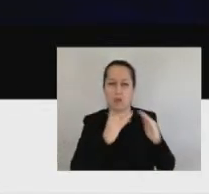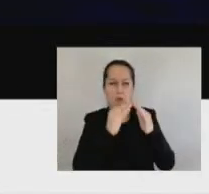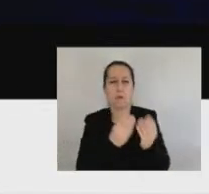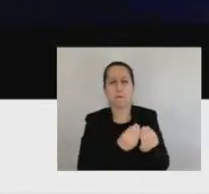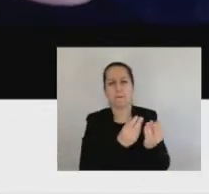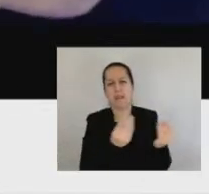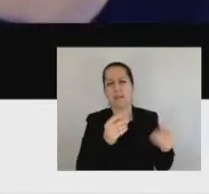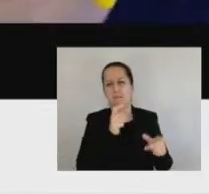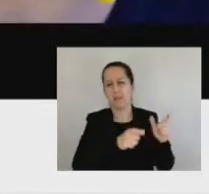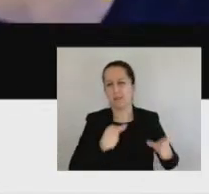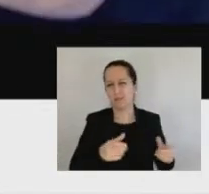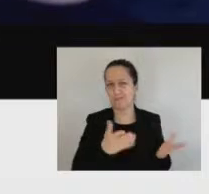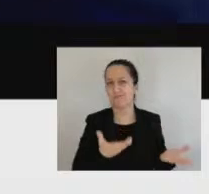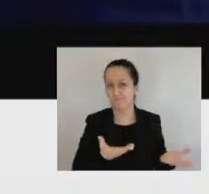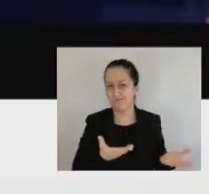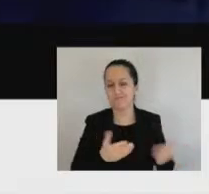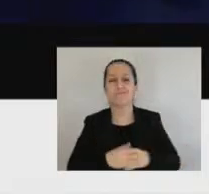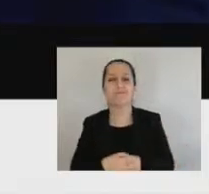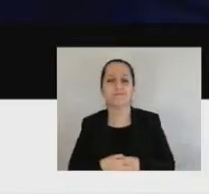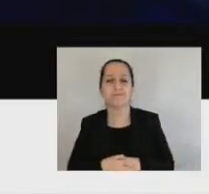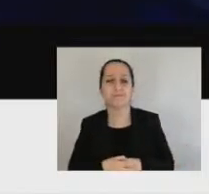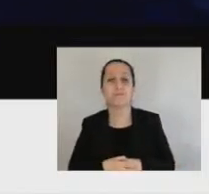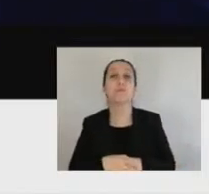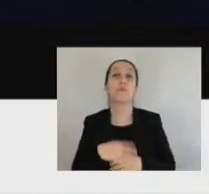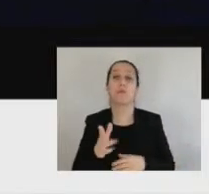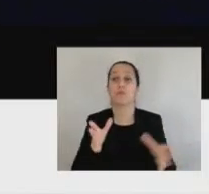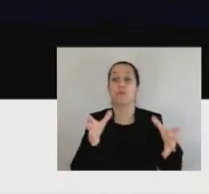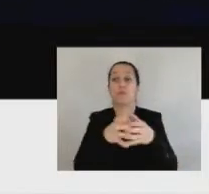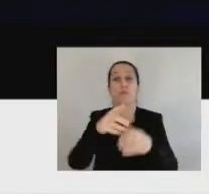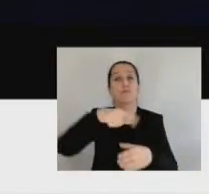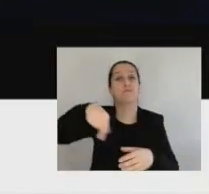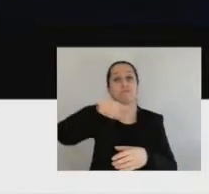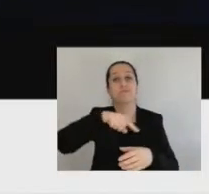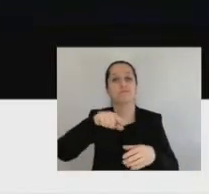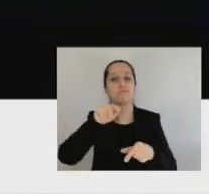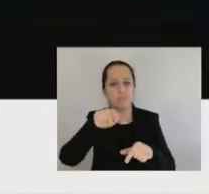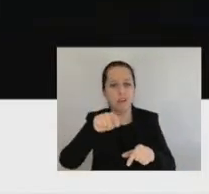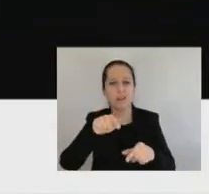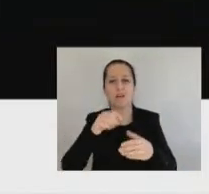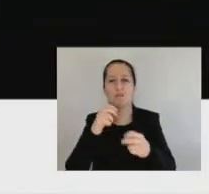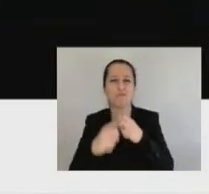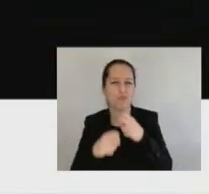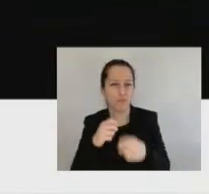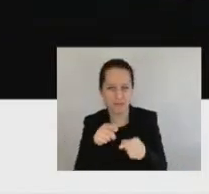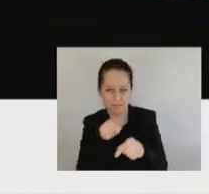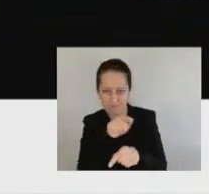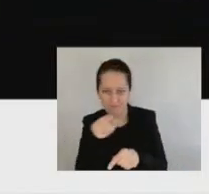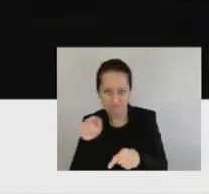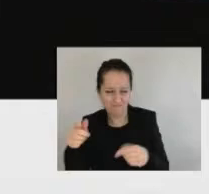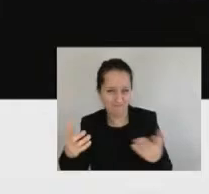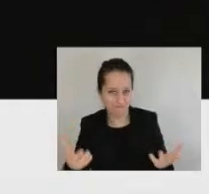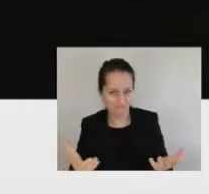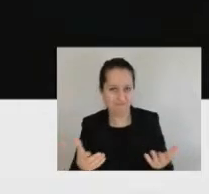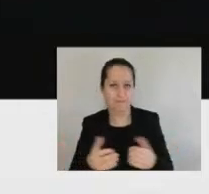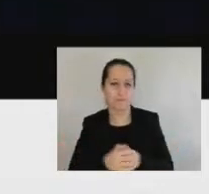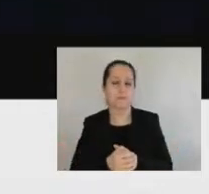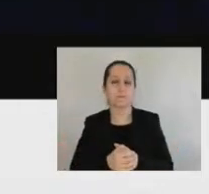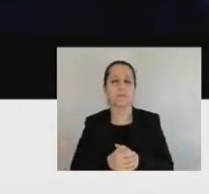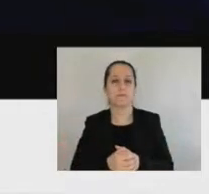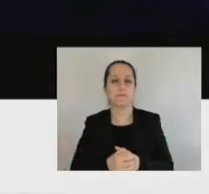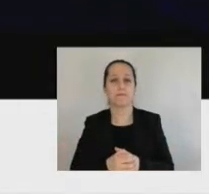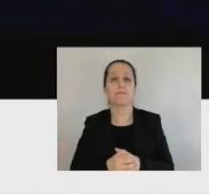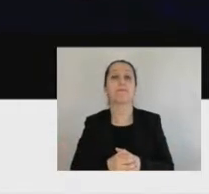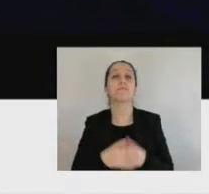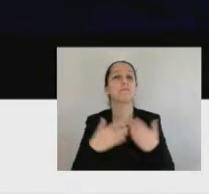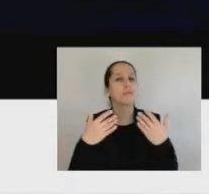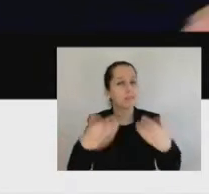certain impact of measures that have undesired effects for certain territories. In this framework, based